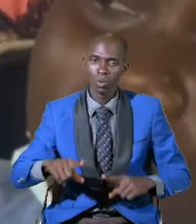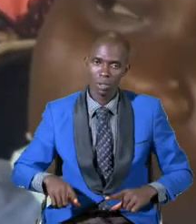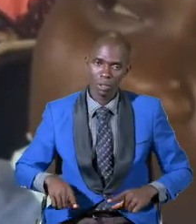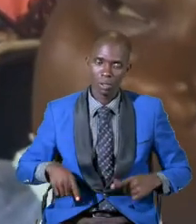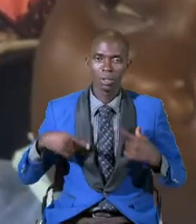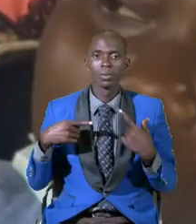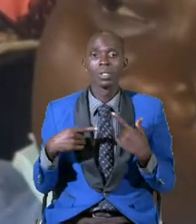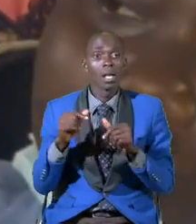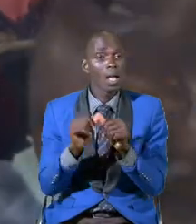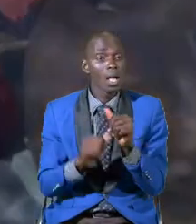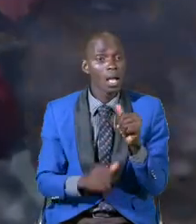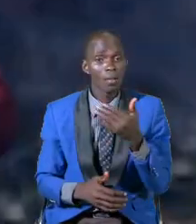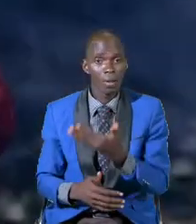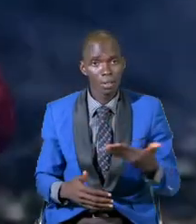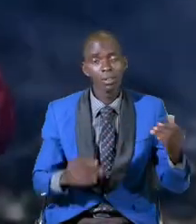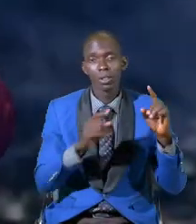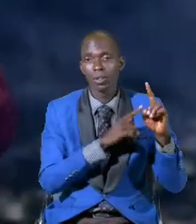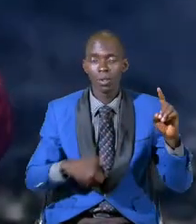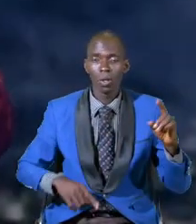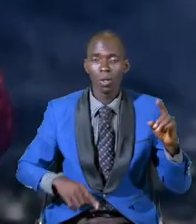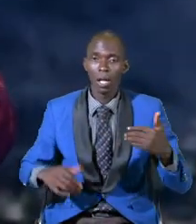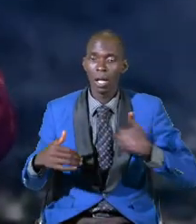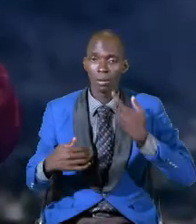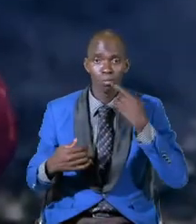Everything the Lord has ordained that